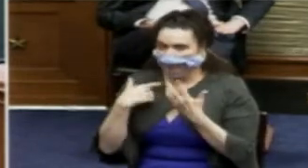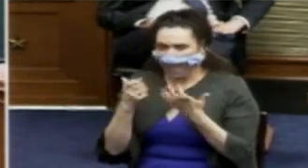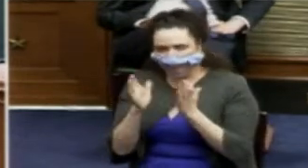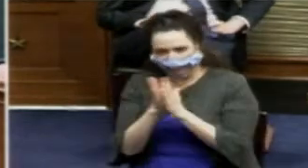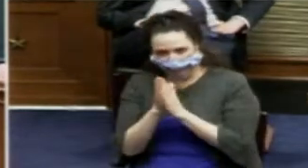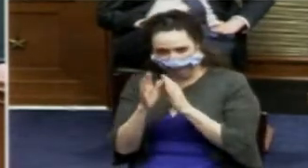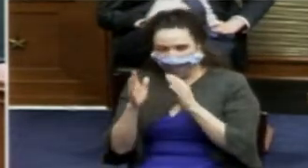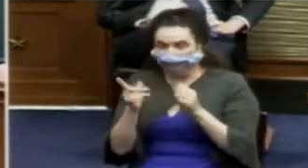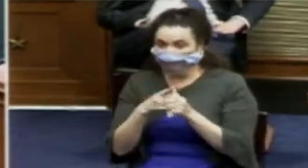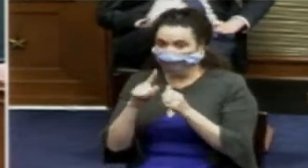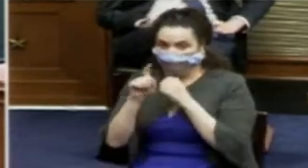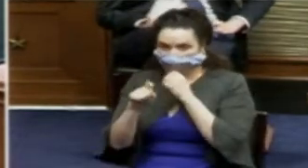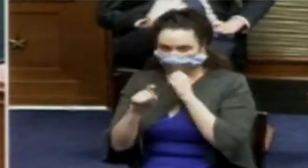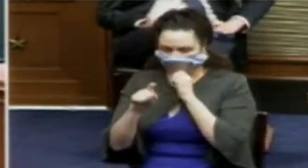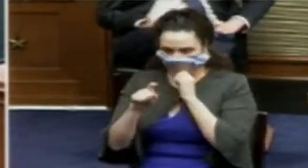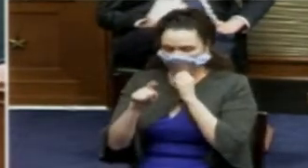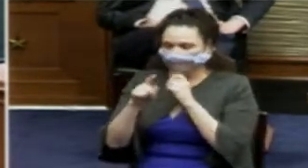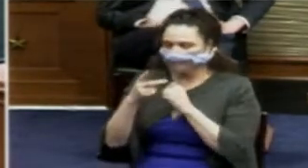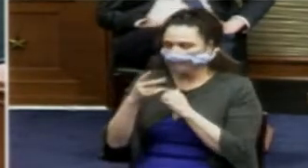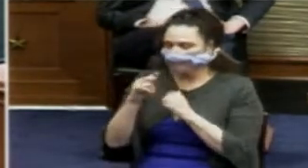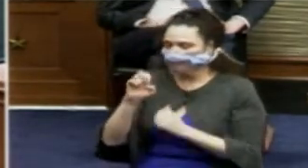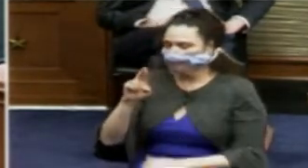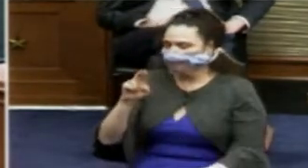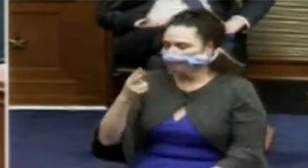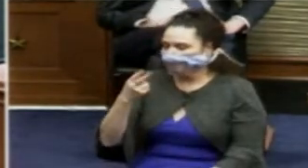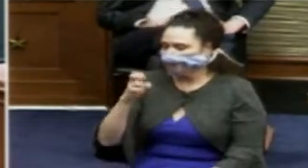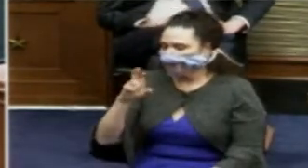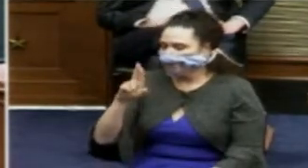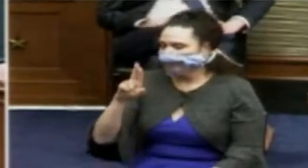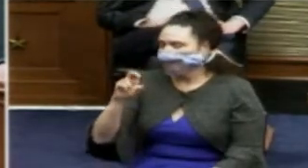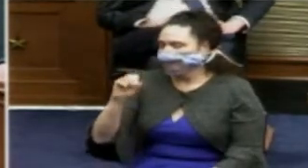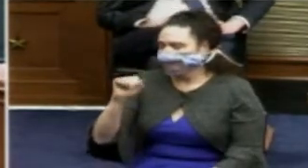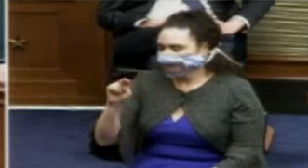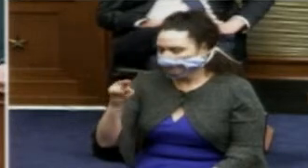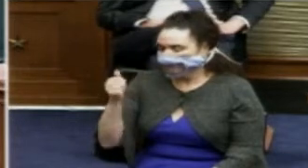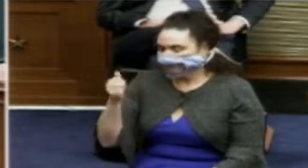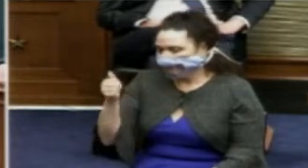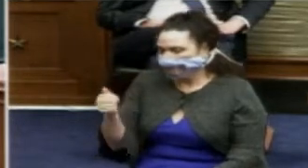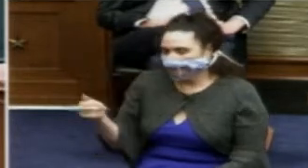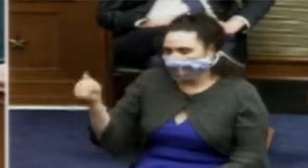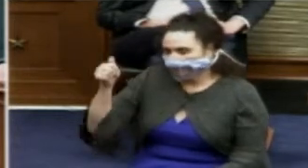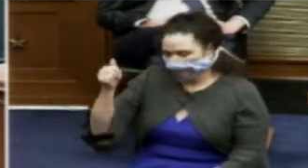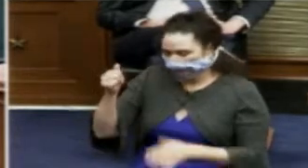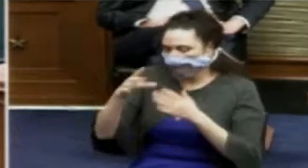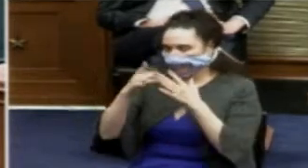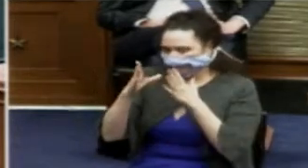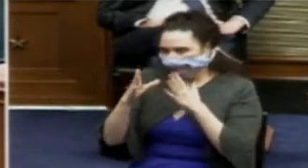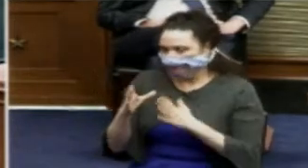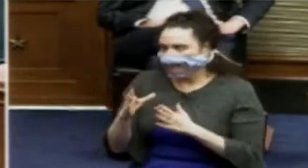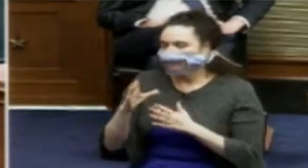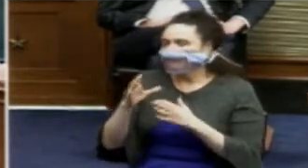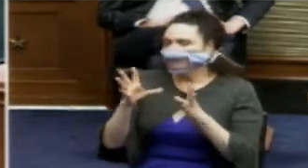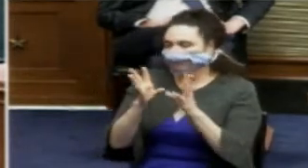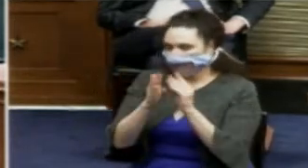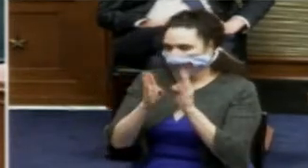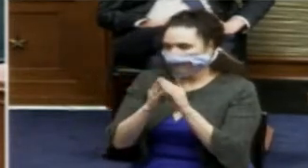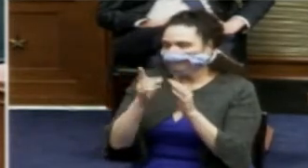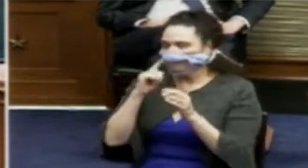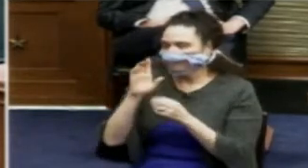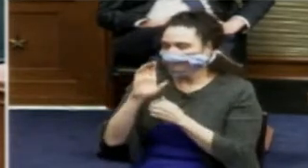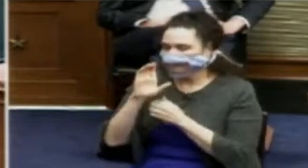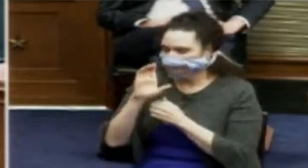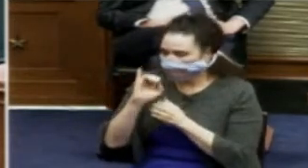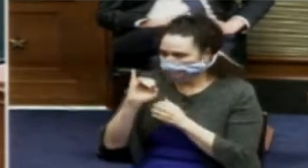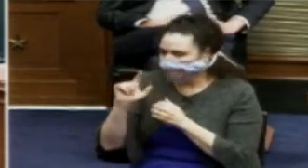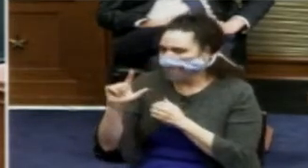Henderson, who is the CEO of the Leadership Conference on Civil and Human Rights. And he